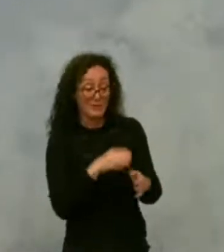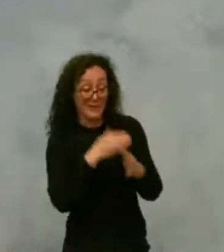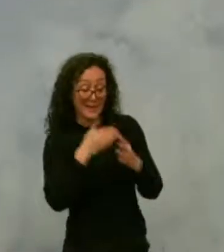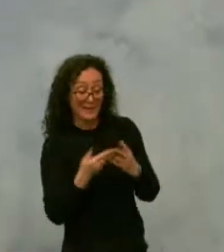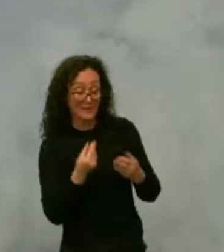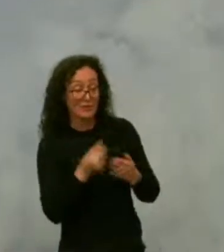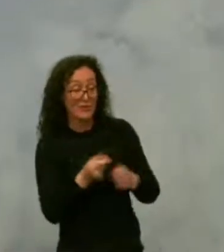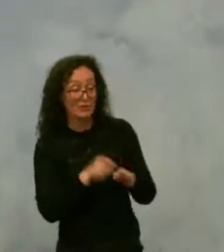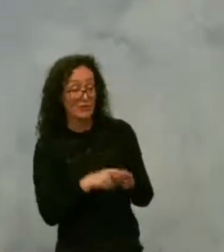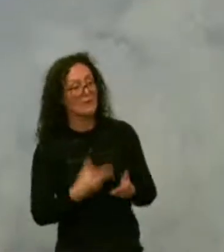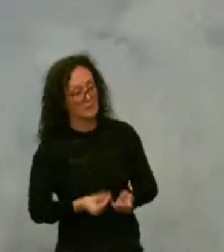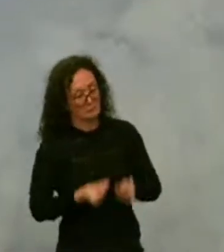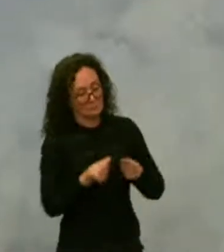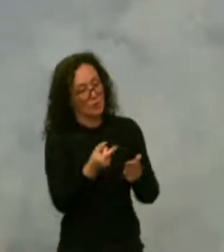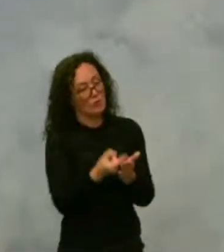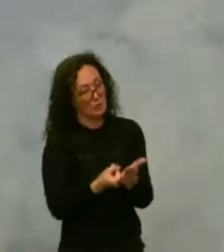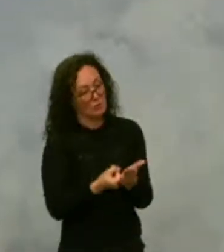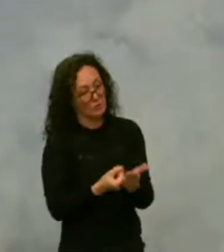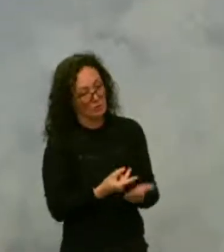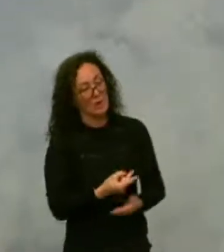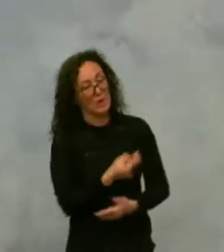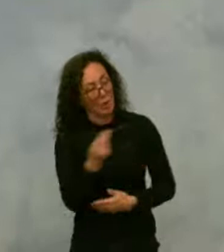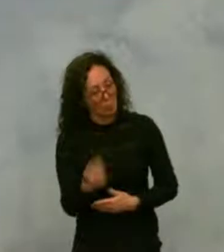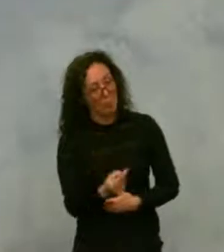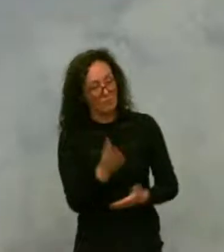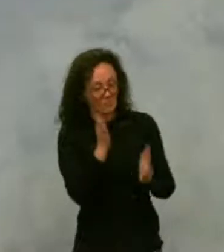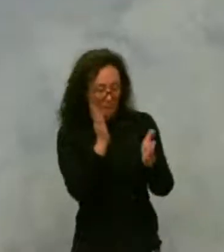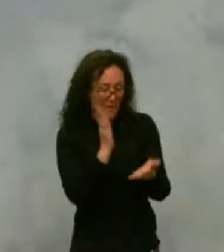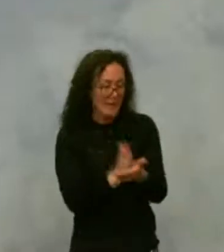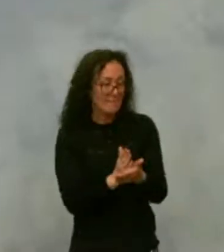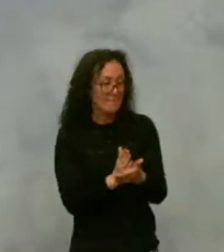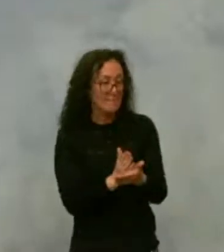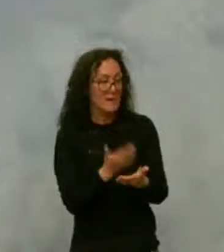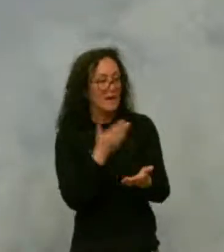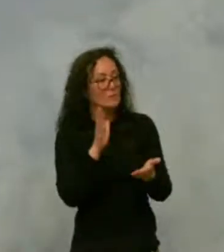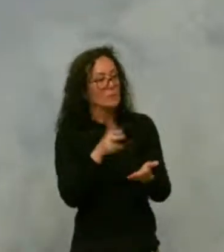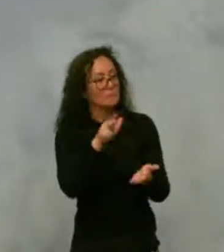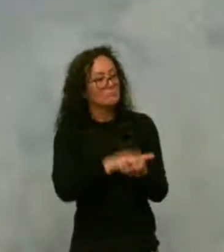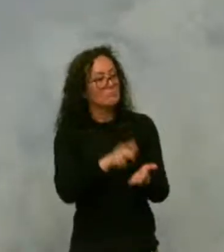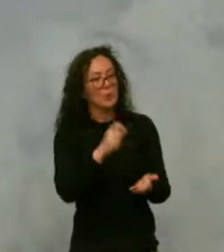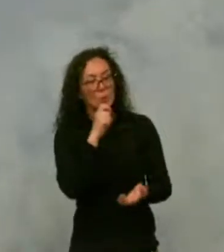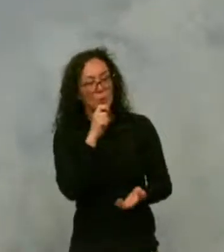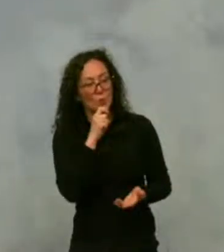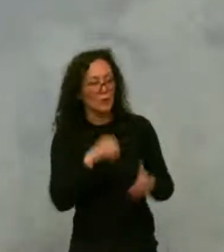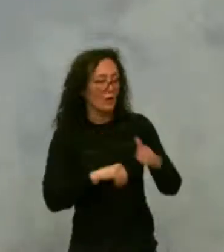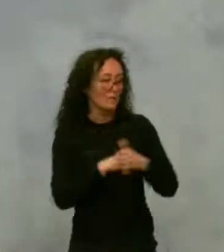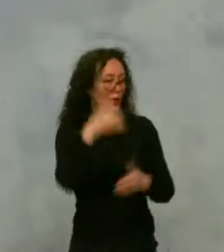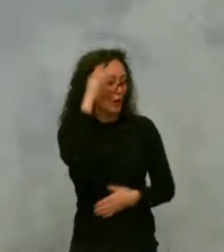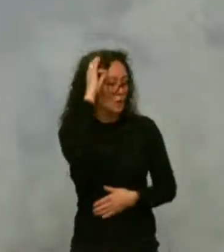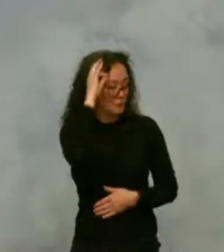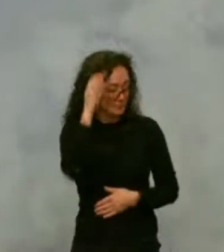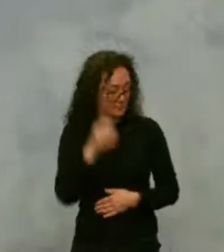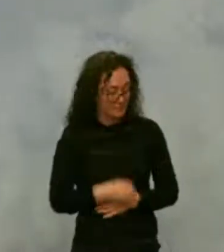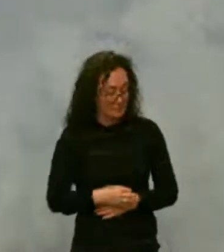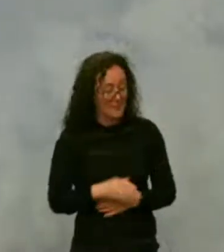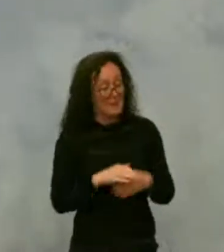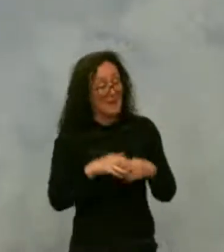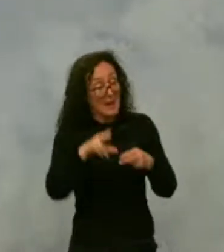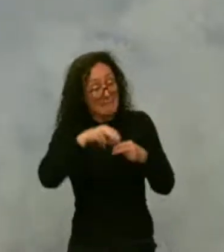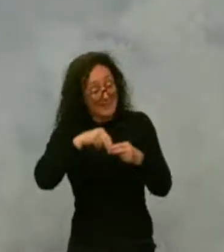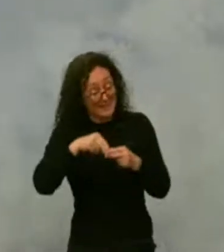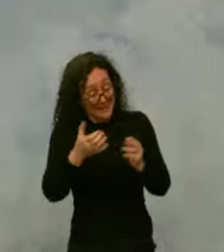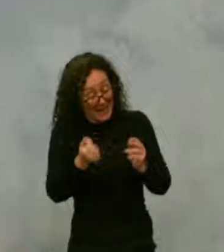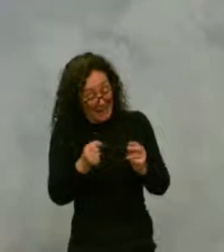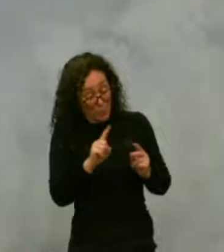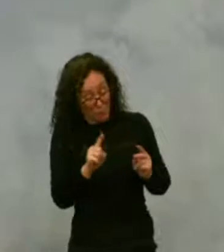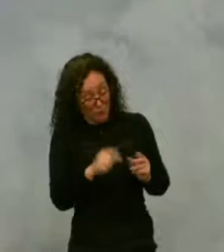financial year. And both of these reports are required to be approved by full council. So in the appendices to this report,